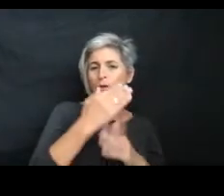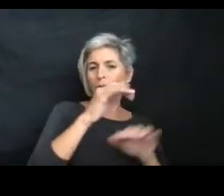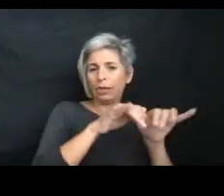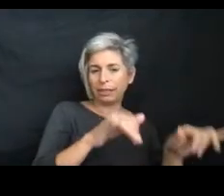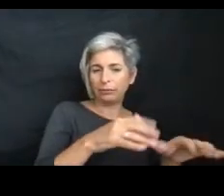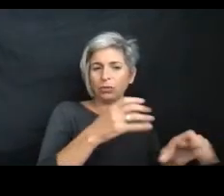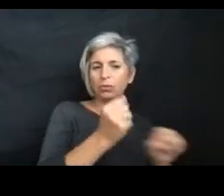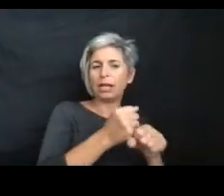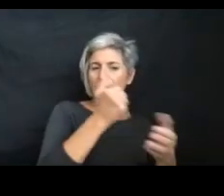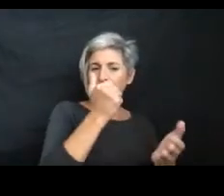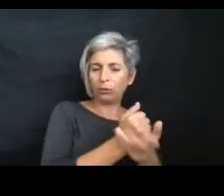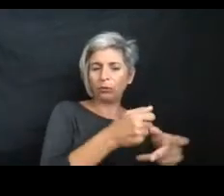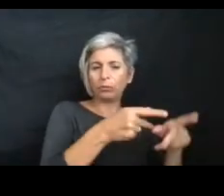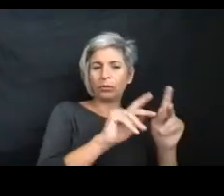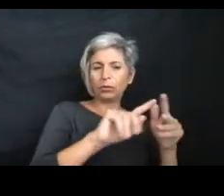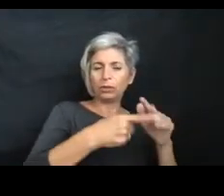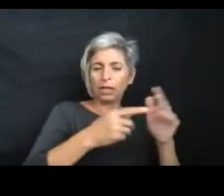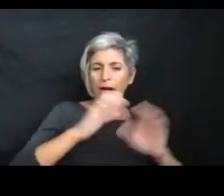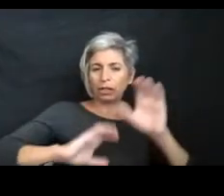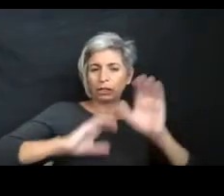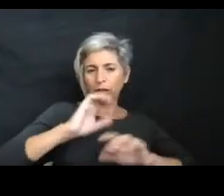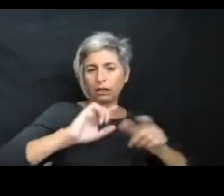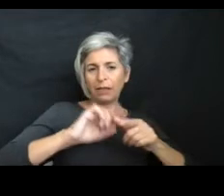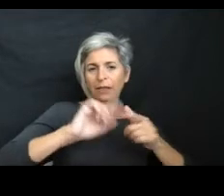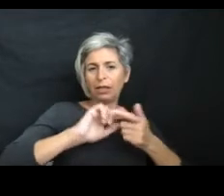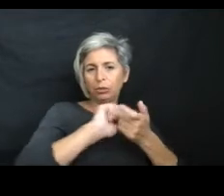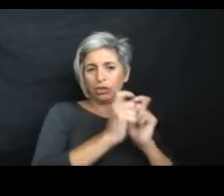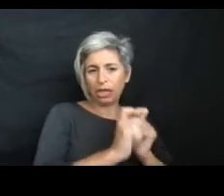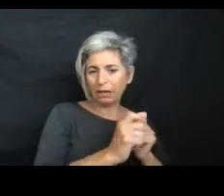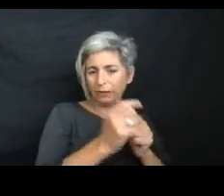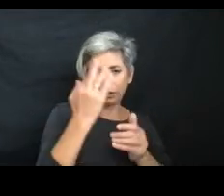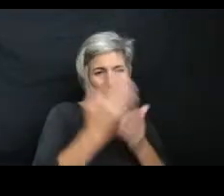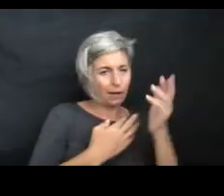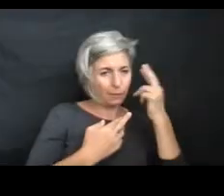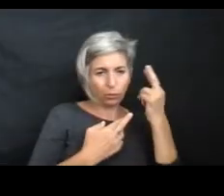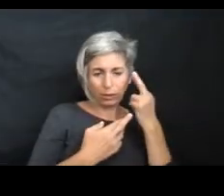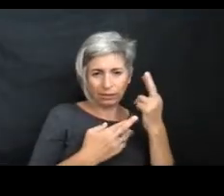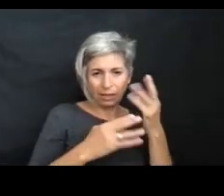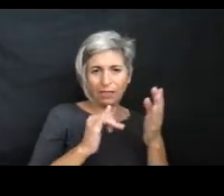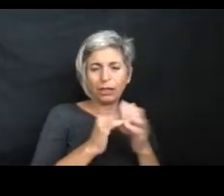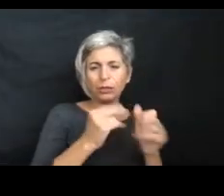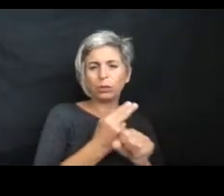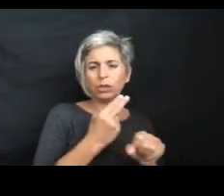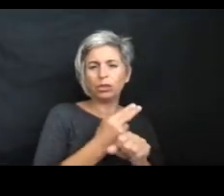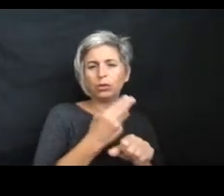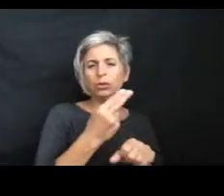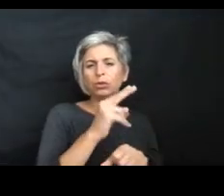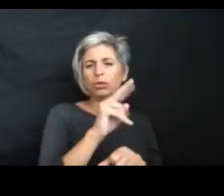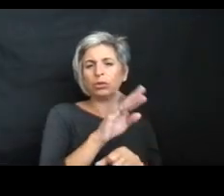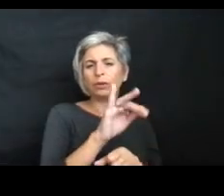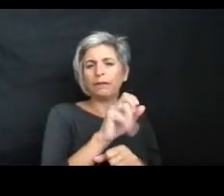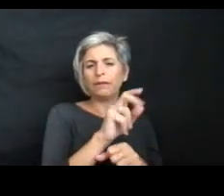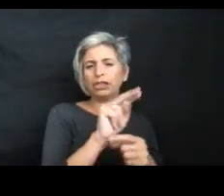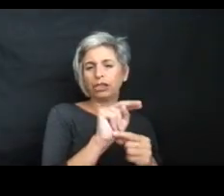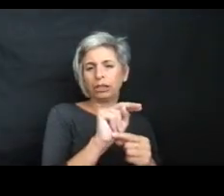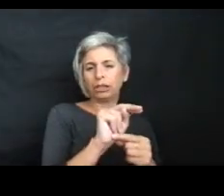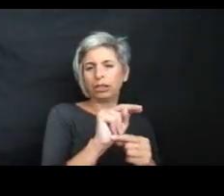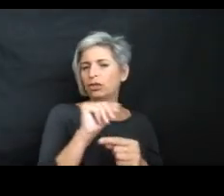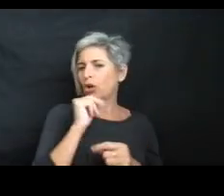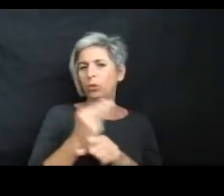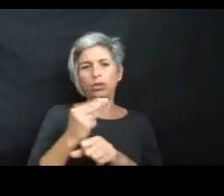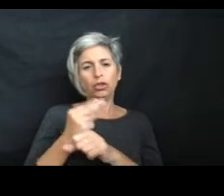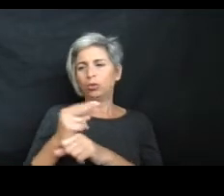permit, you start construction, and then you need to revise it for whatever reason. That's when you use the revision. So please do not use the